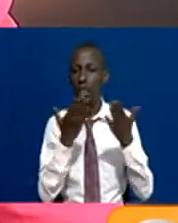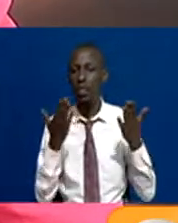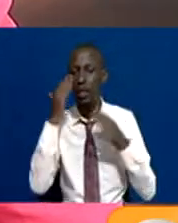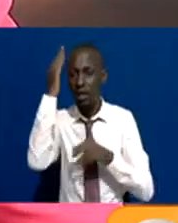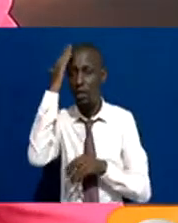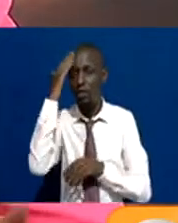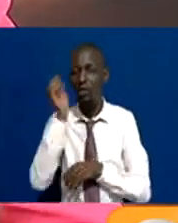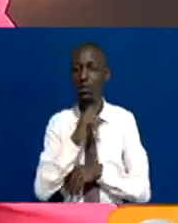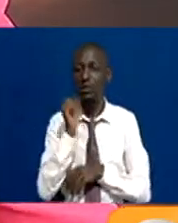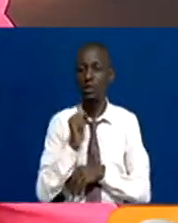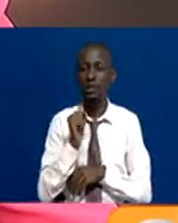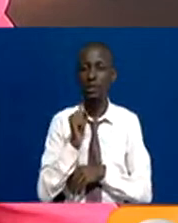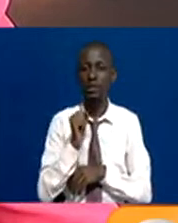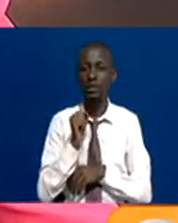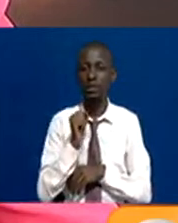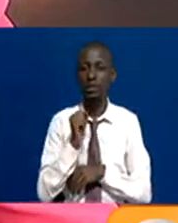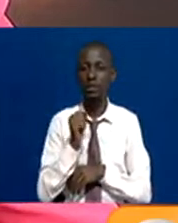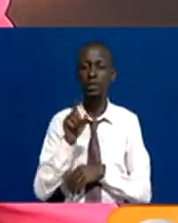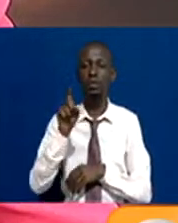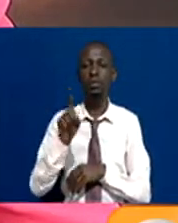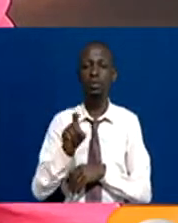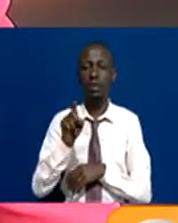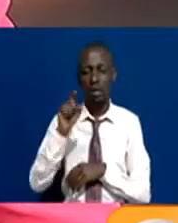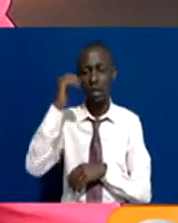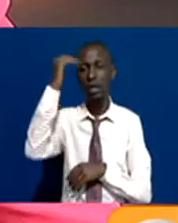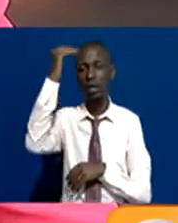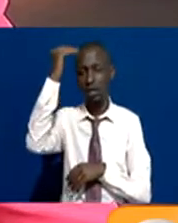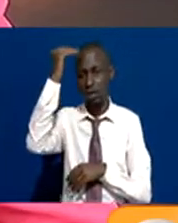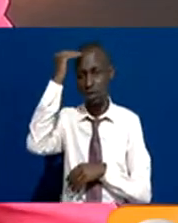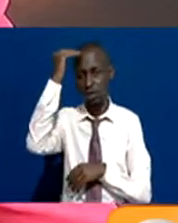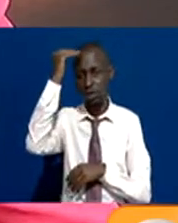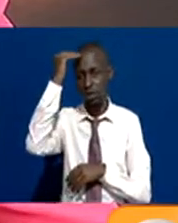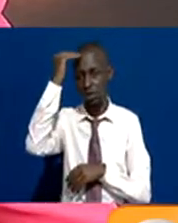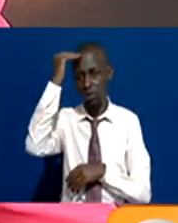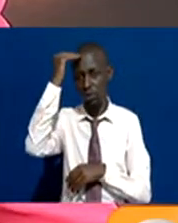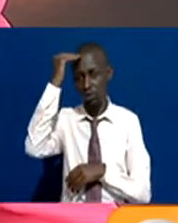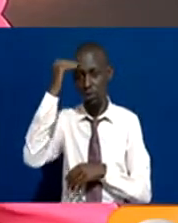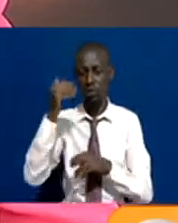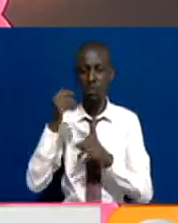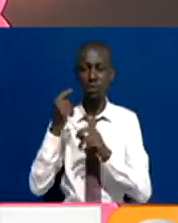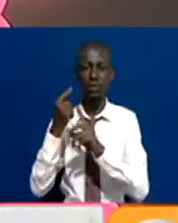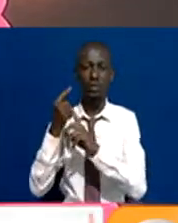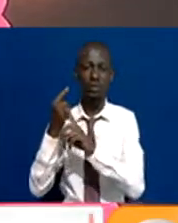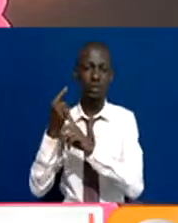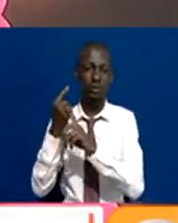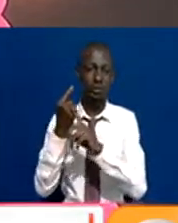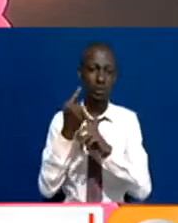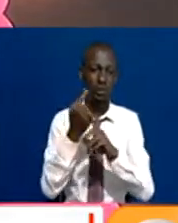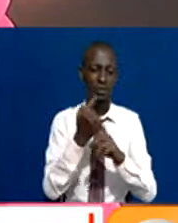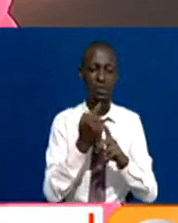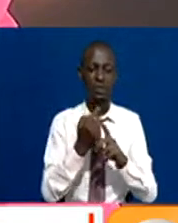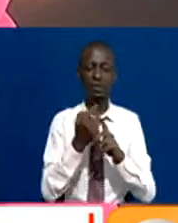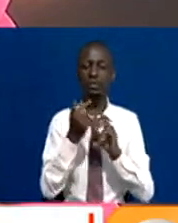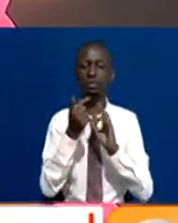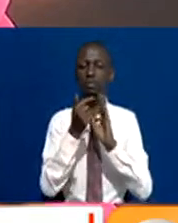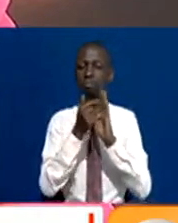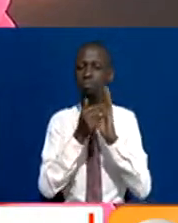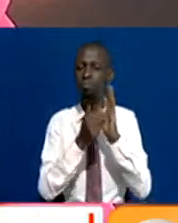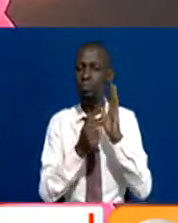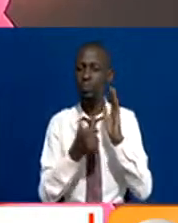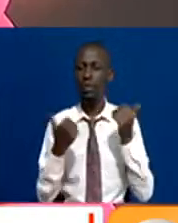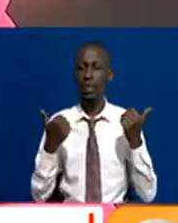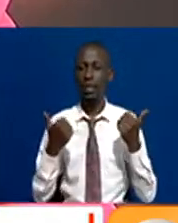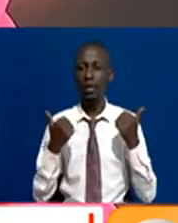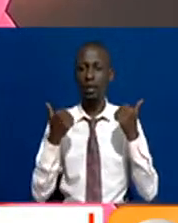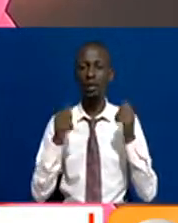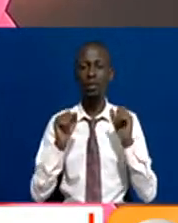So maybe we need to find a way of collating all the different forms that are there that they have to fill in, and just have one